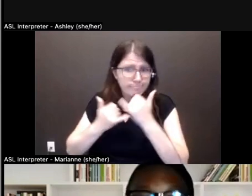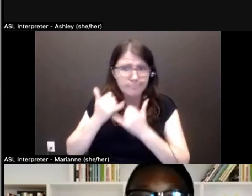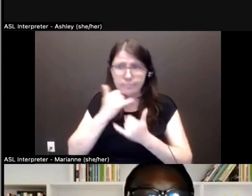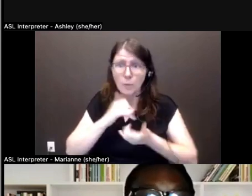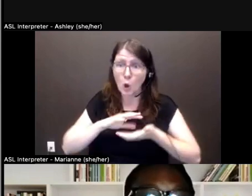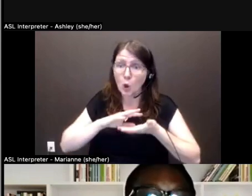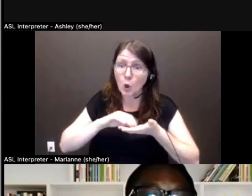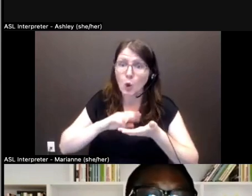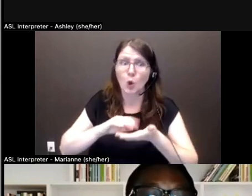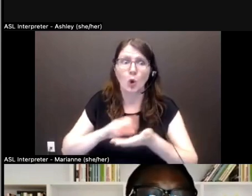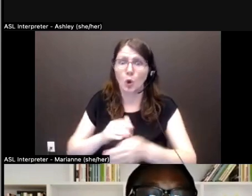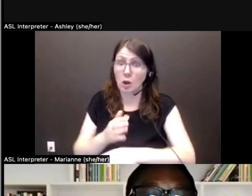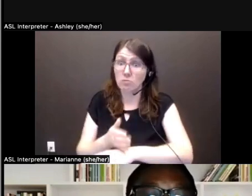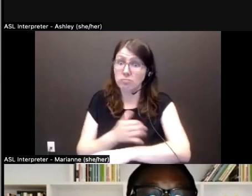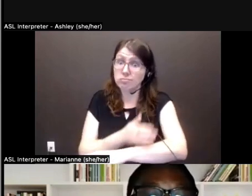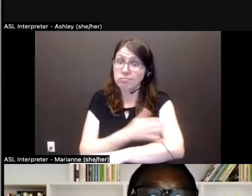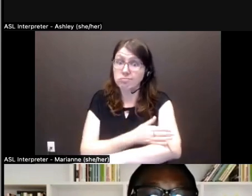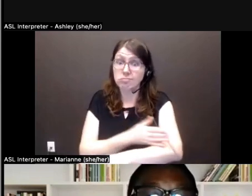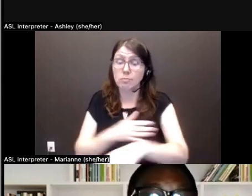your schedule.